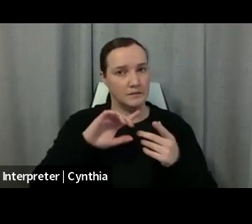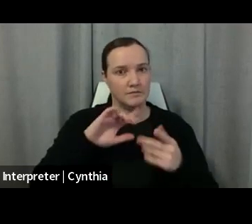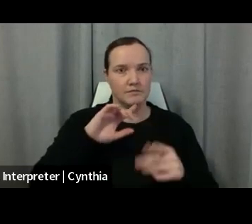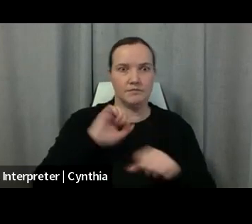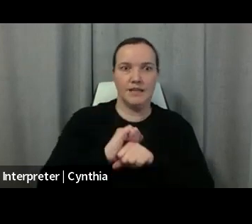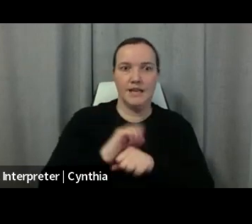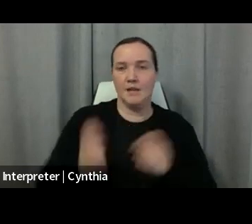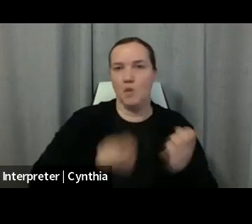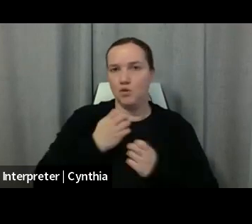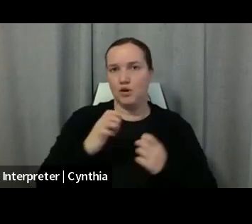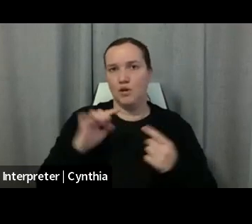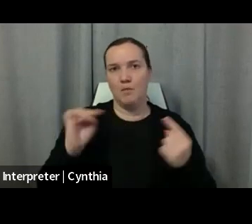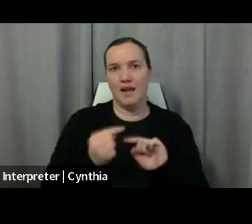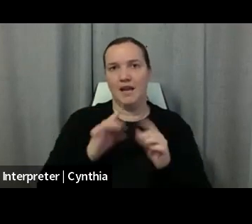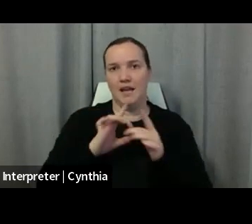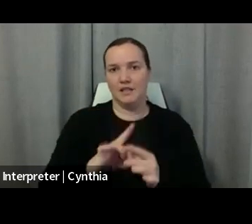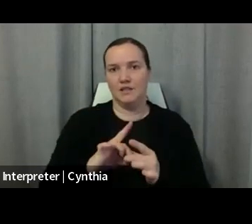related to rejection.